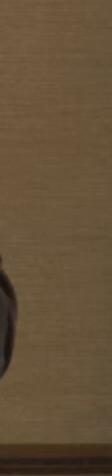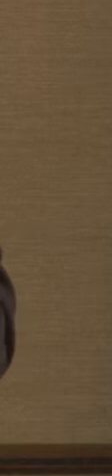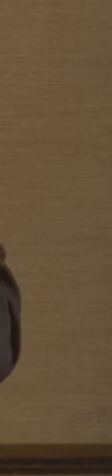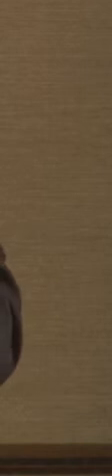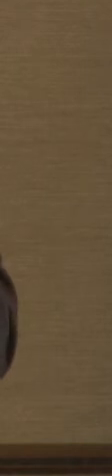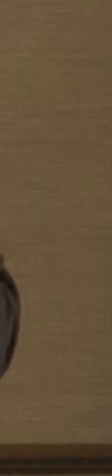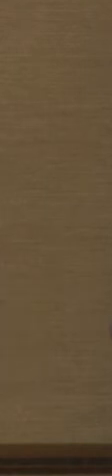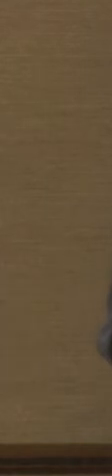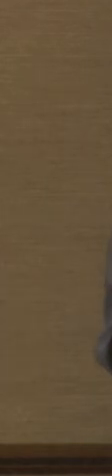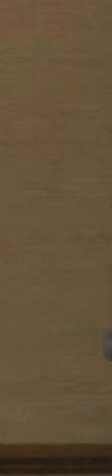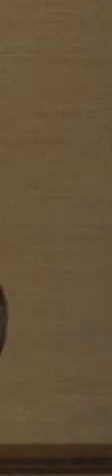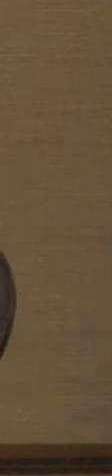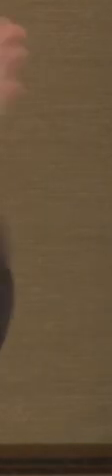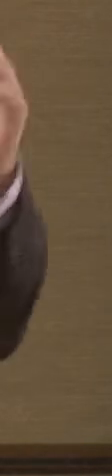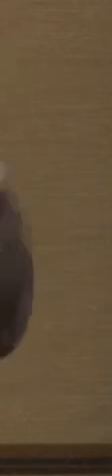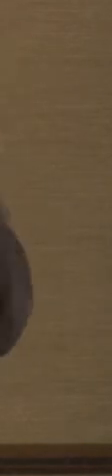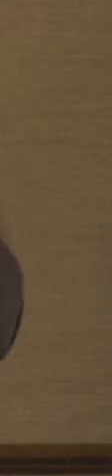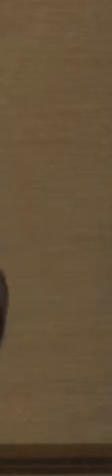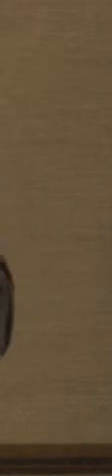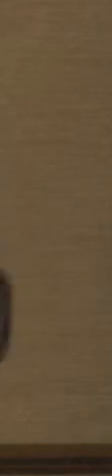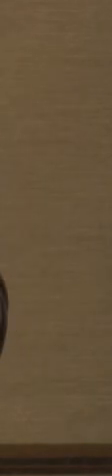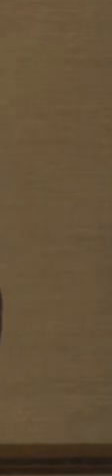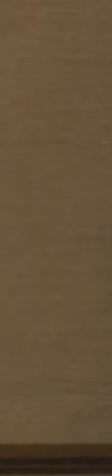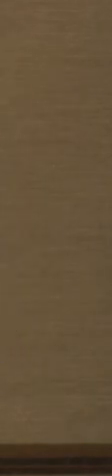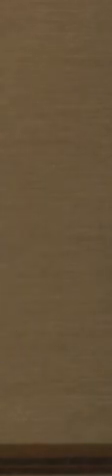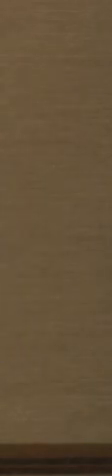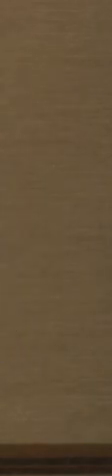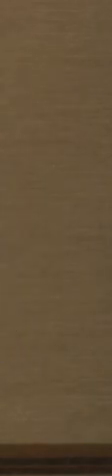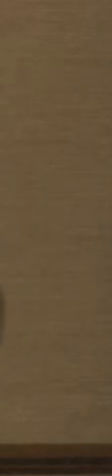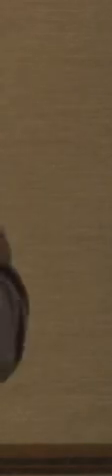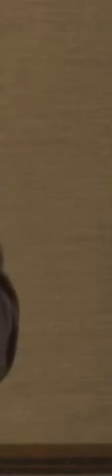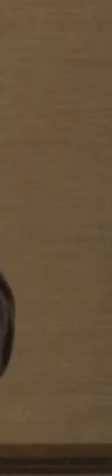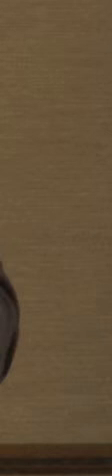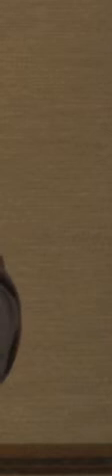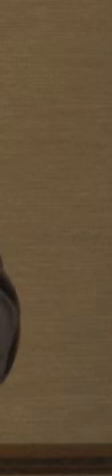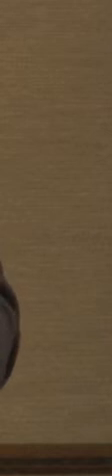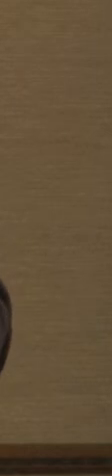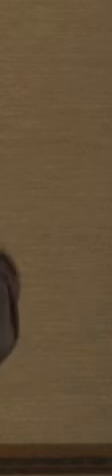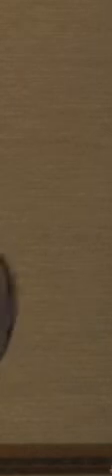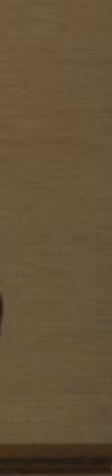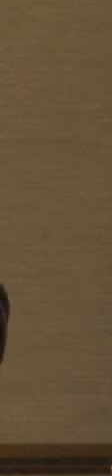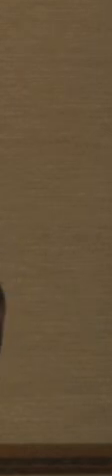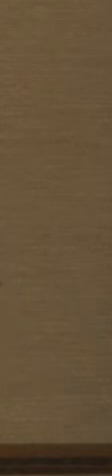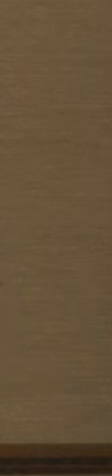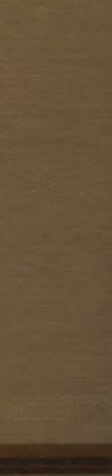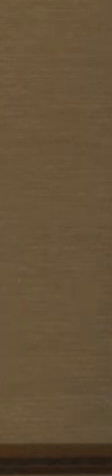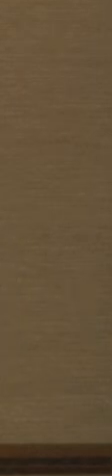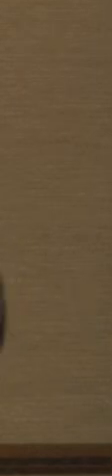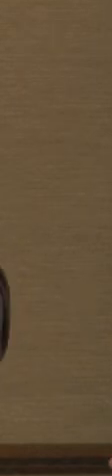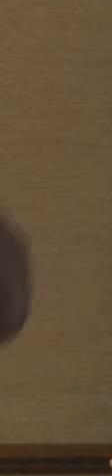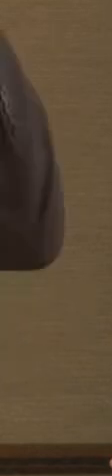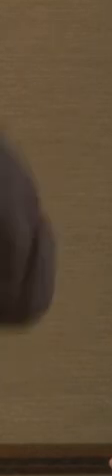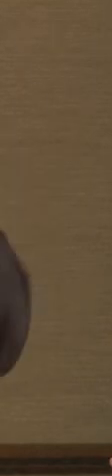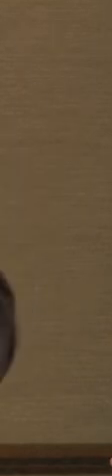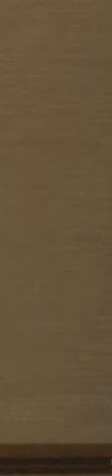reform plan that outlined a number of key commitments and actions under a range of central systems, which I